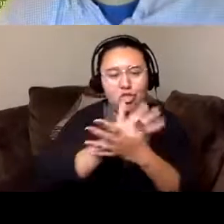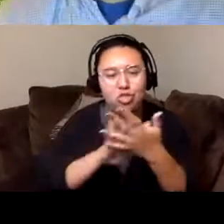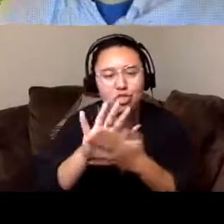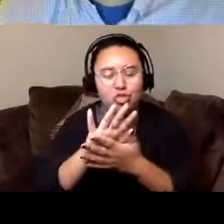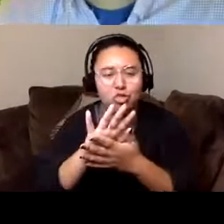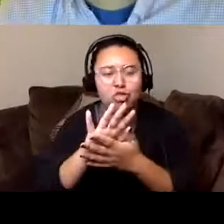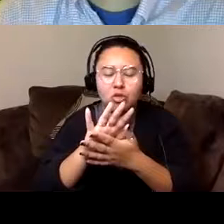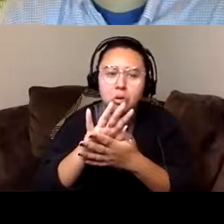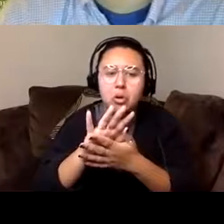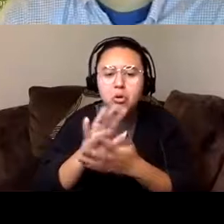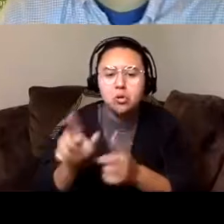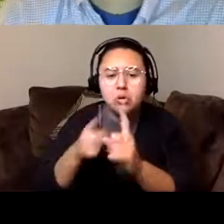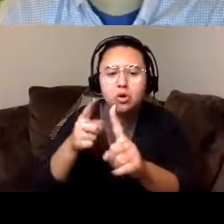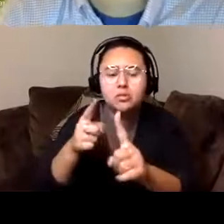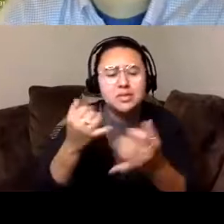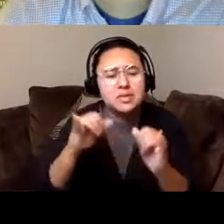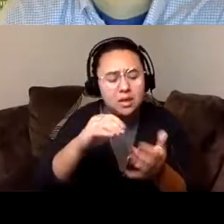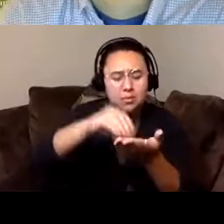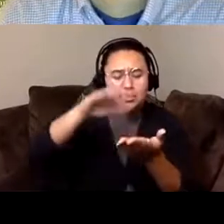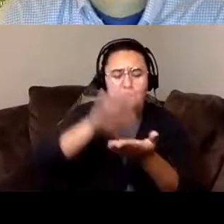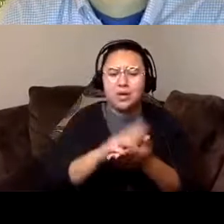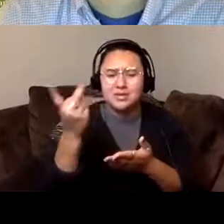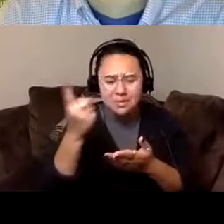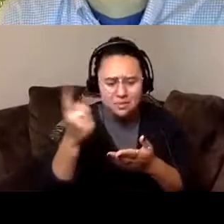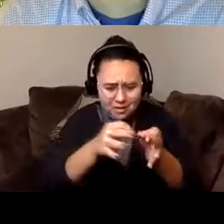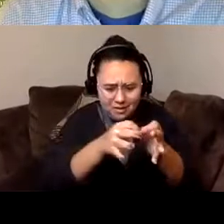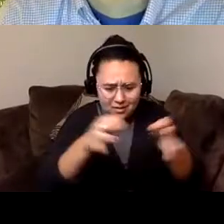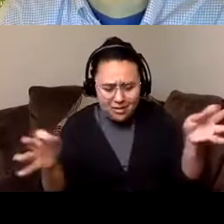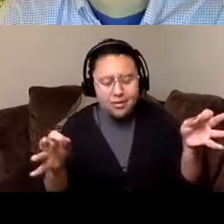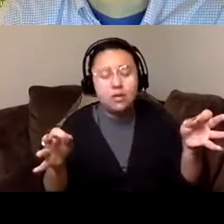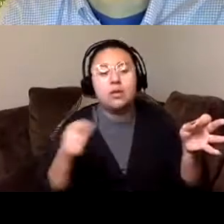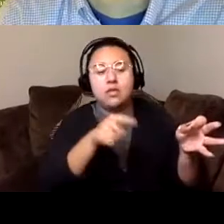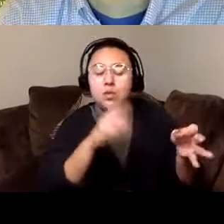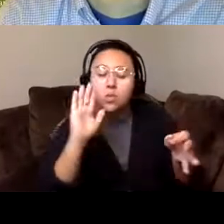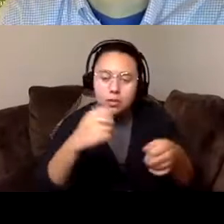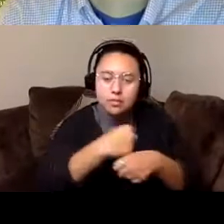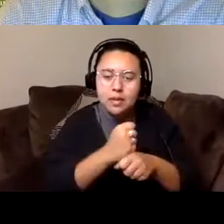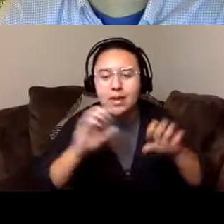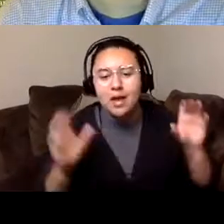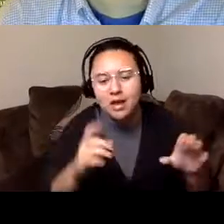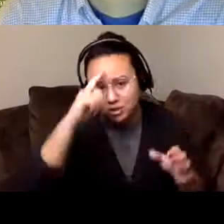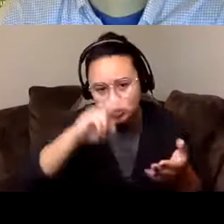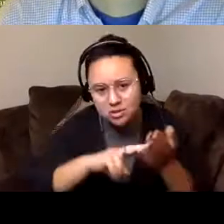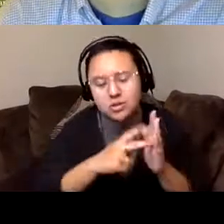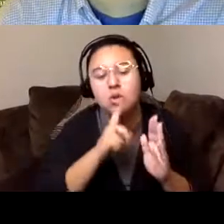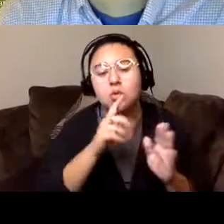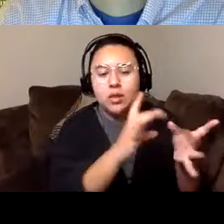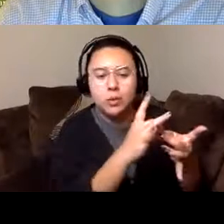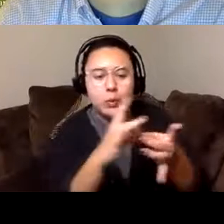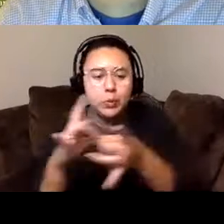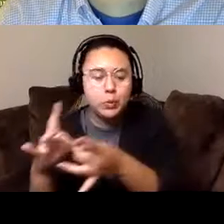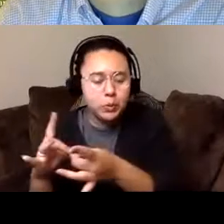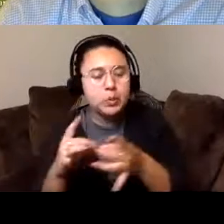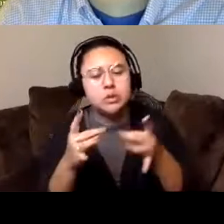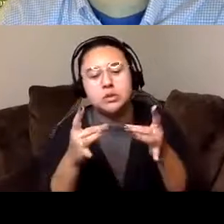goals, but writing it down even can create action and intention and a cohesive vision for all